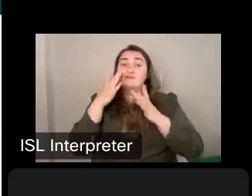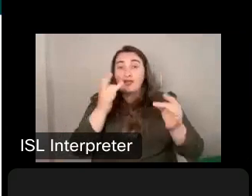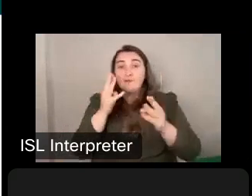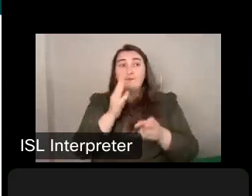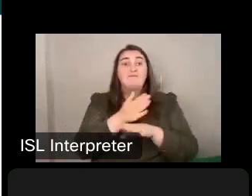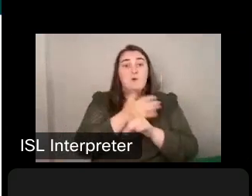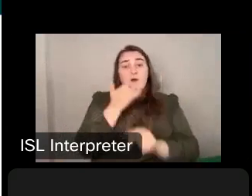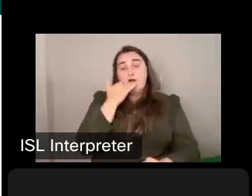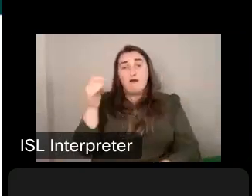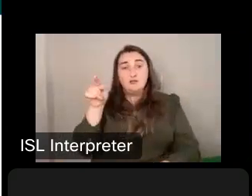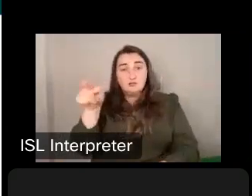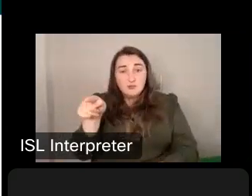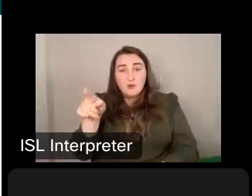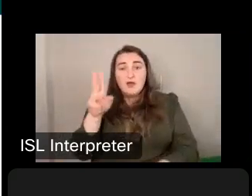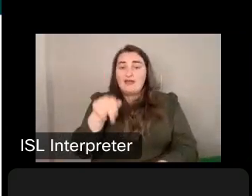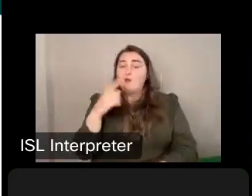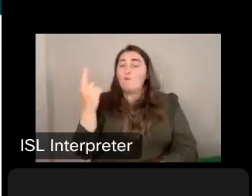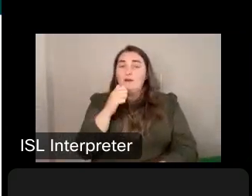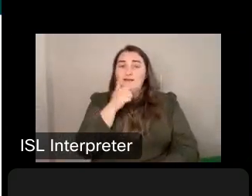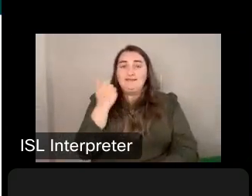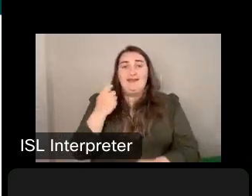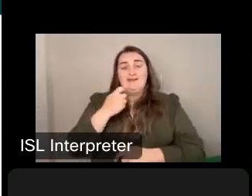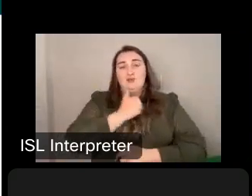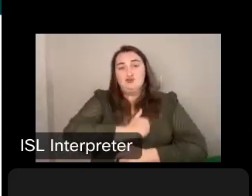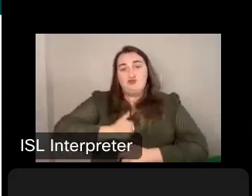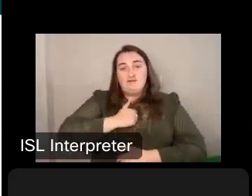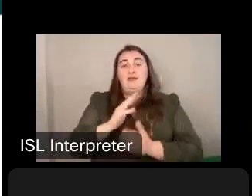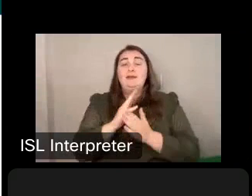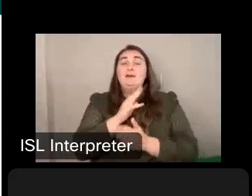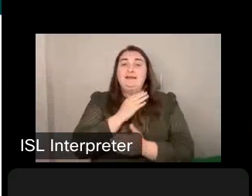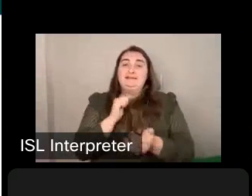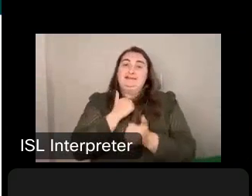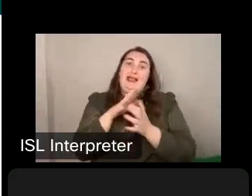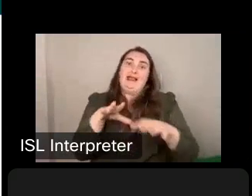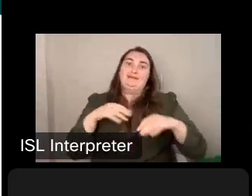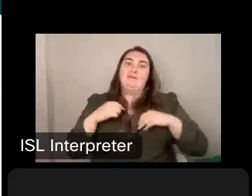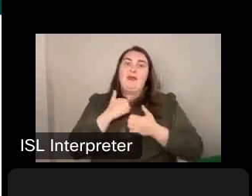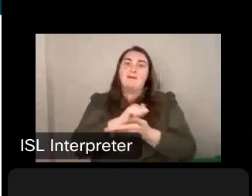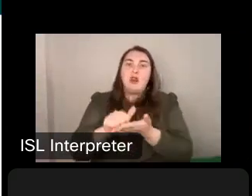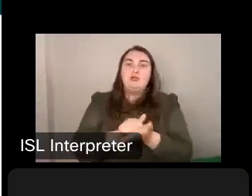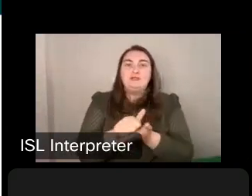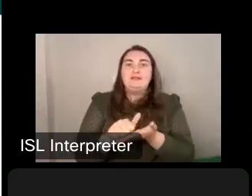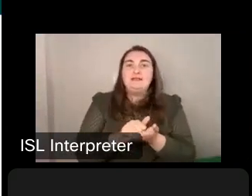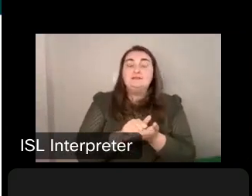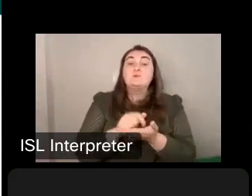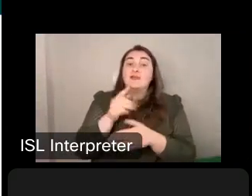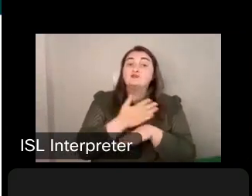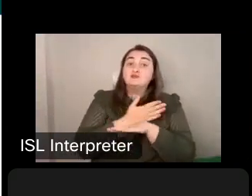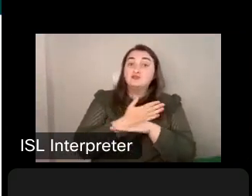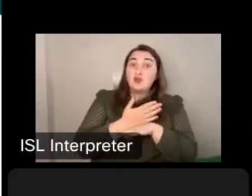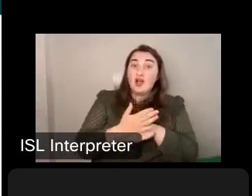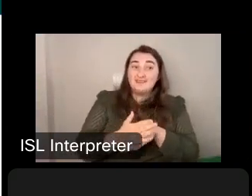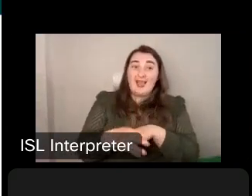you. I can only say sorry. Please accept my apologies. So this, what started off as a